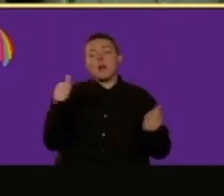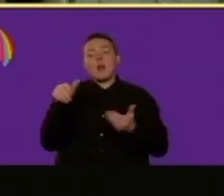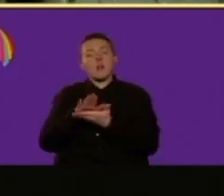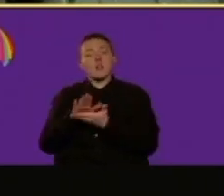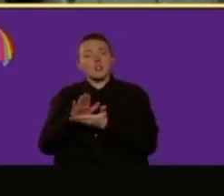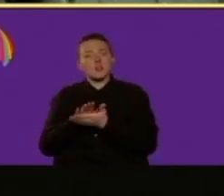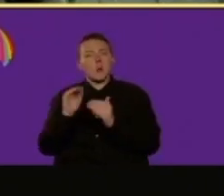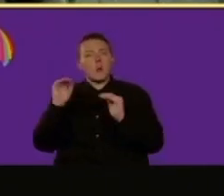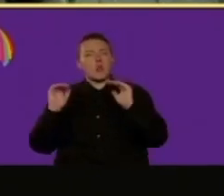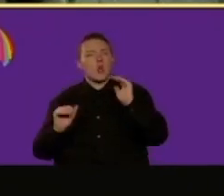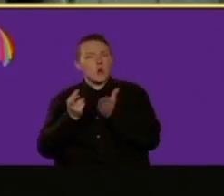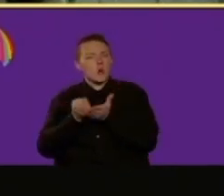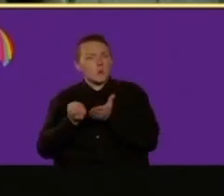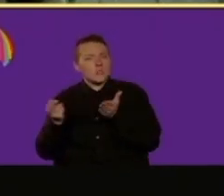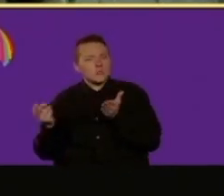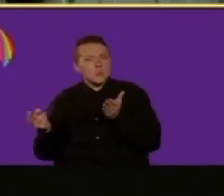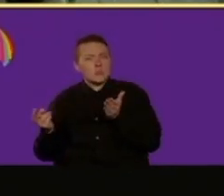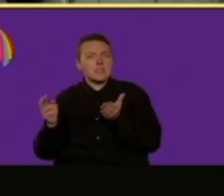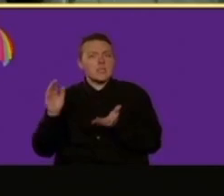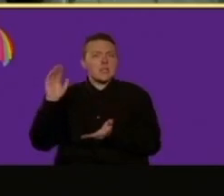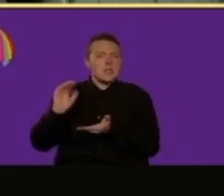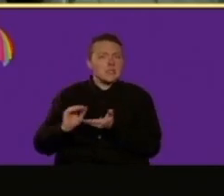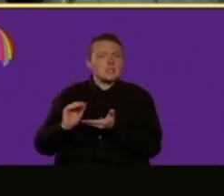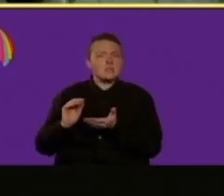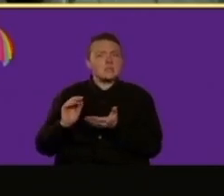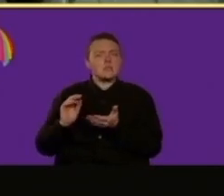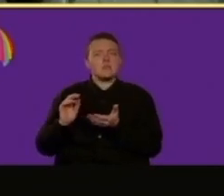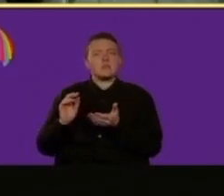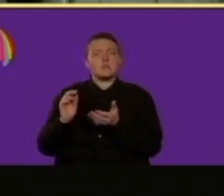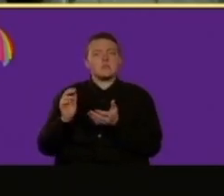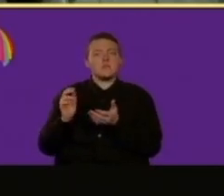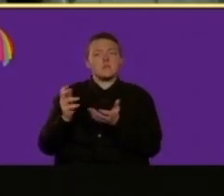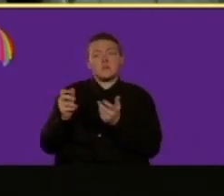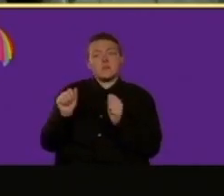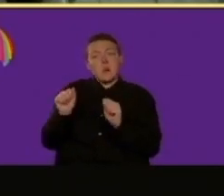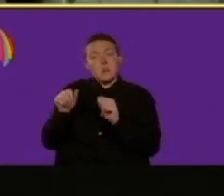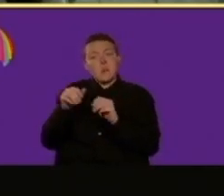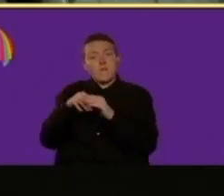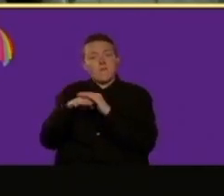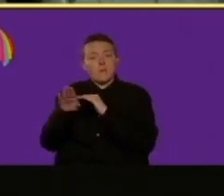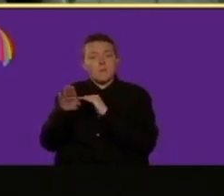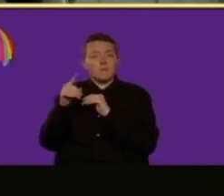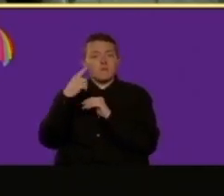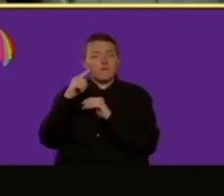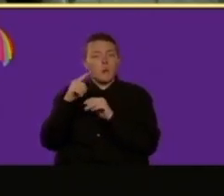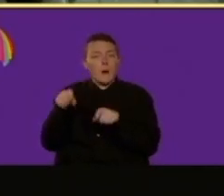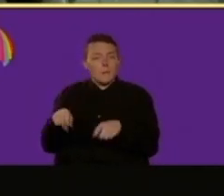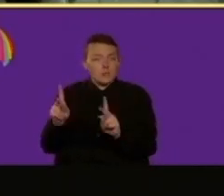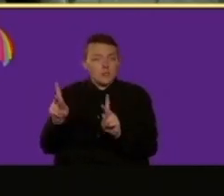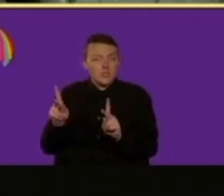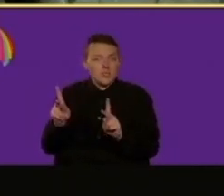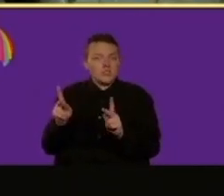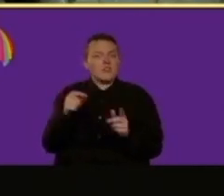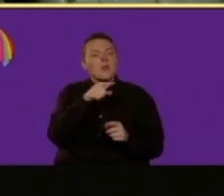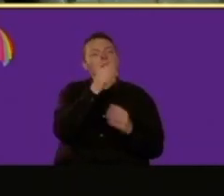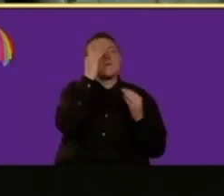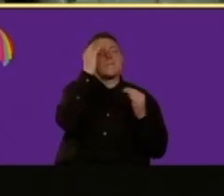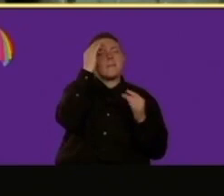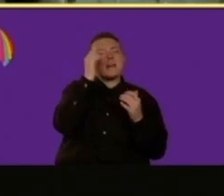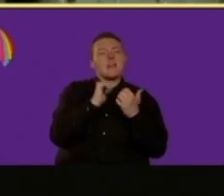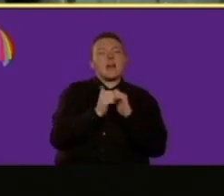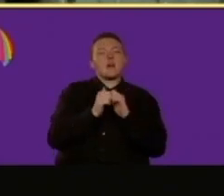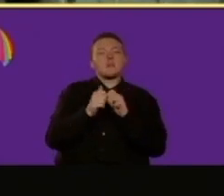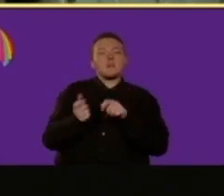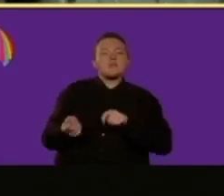etc. Something that makes a sense to help others, someone with disabilities, or to be more